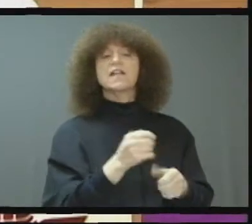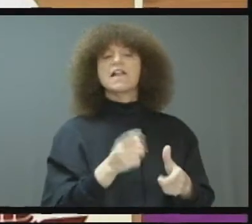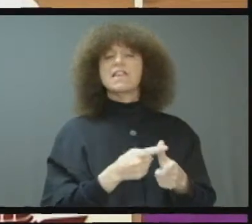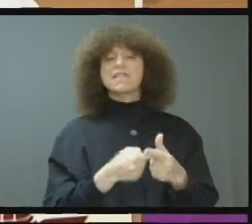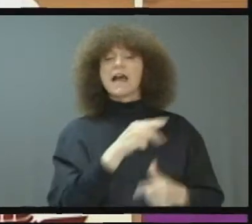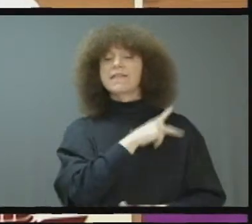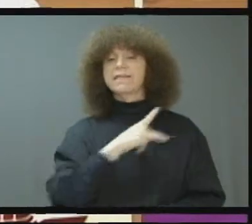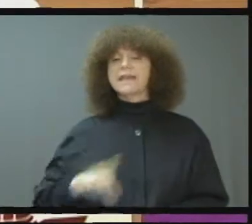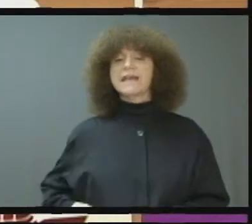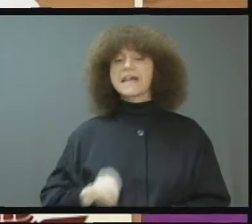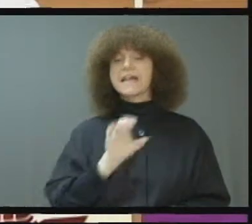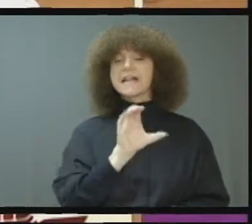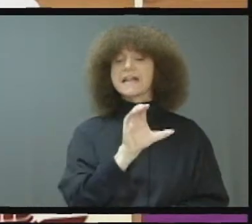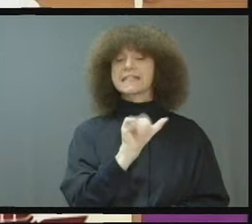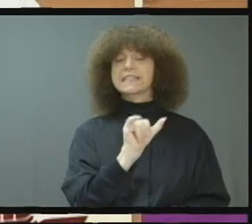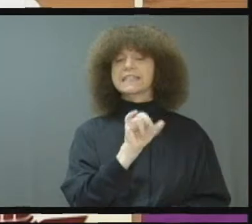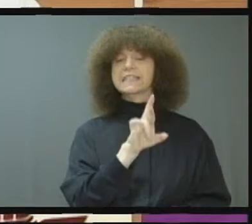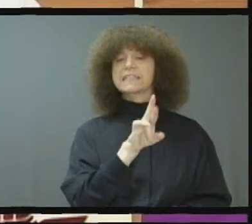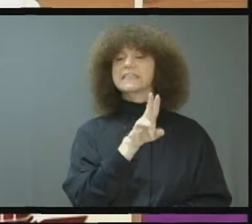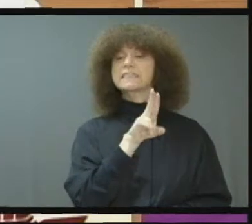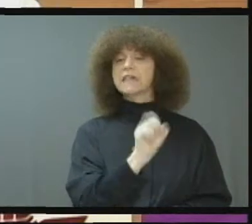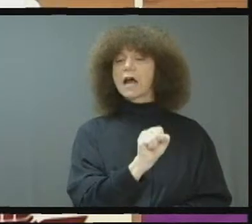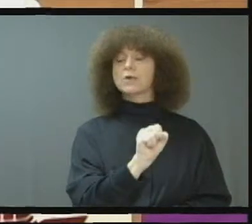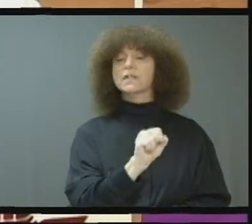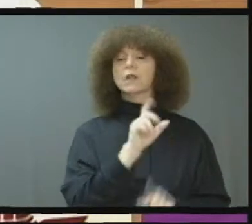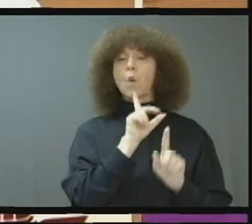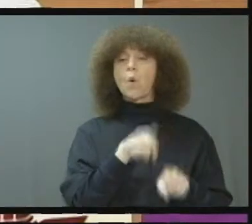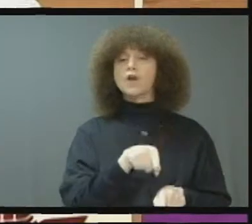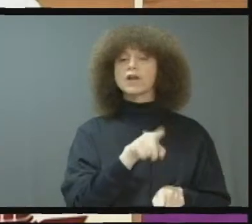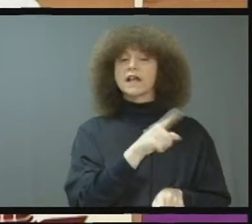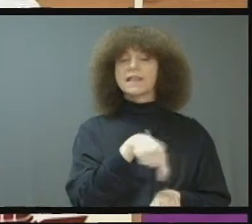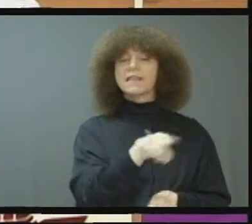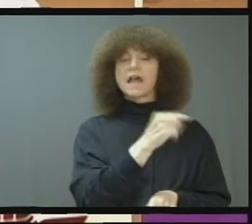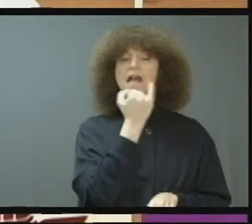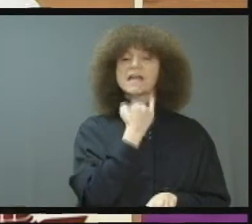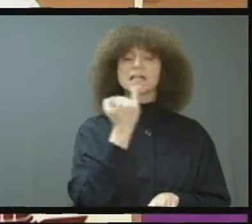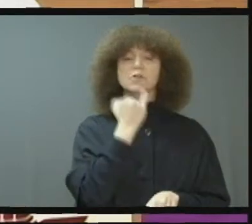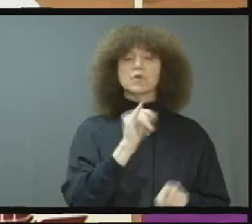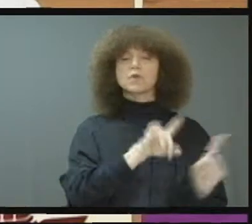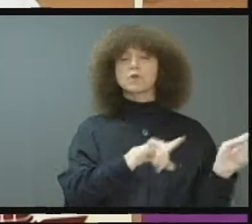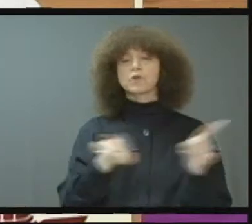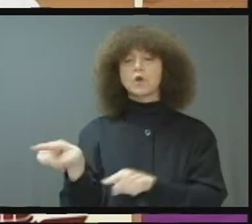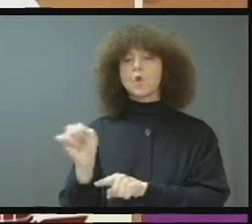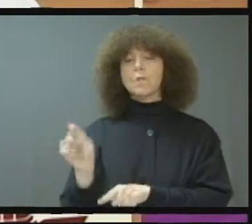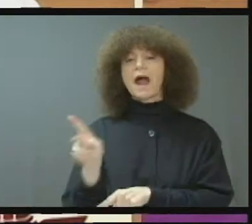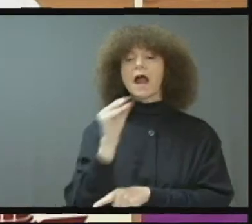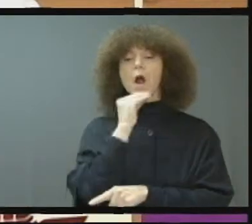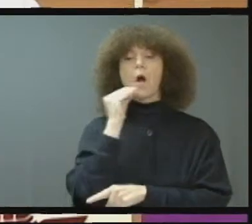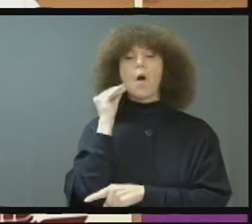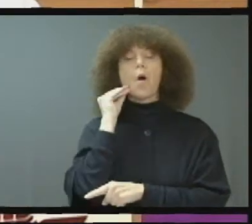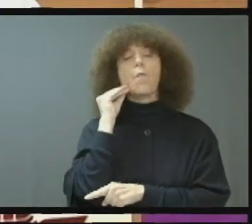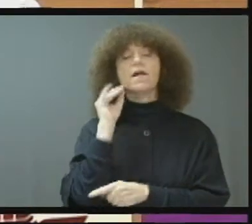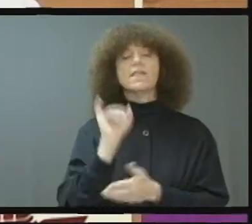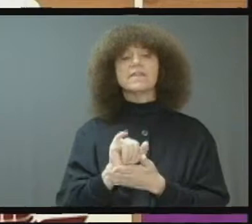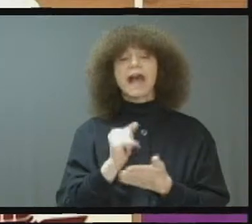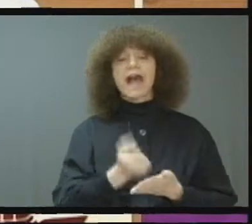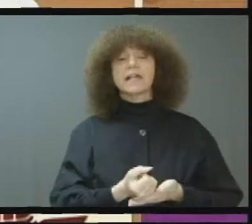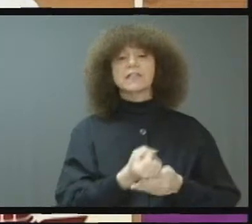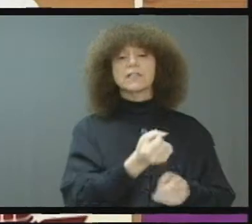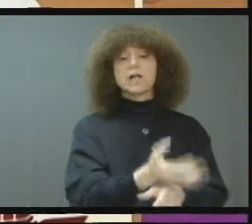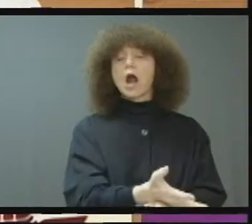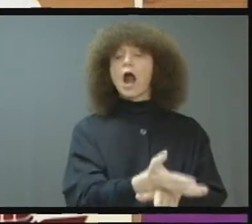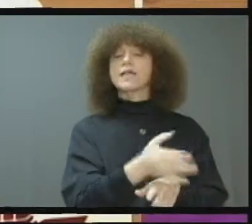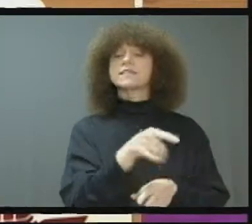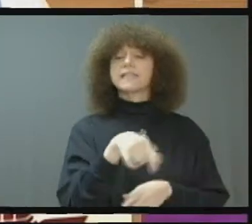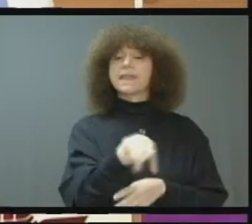home. That deliverance caused the people not to forget the Lord or his ways, and within a few